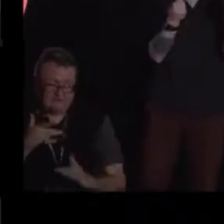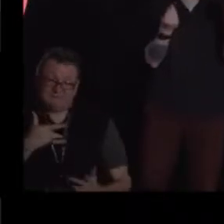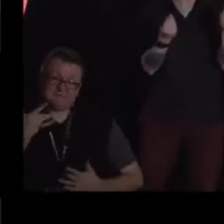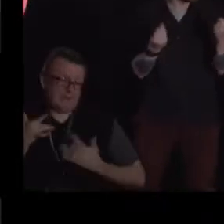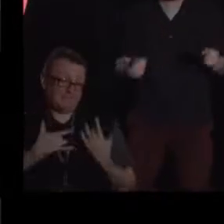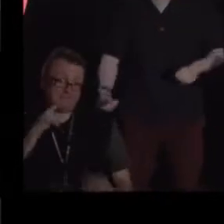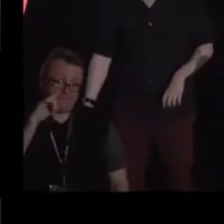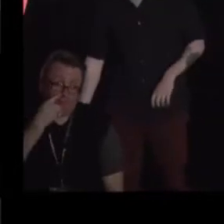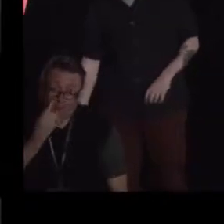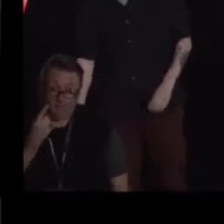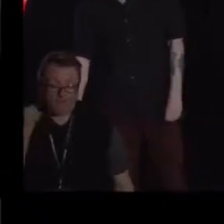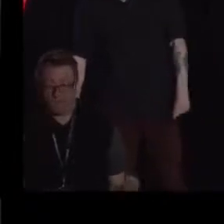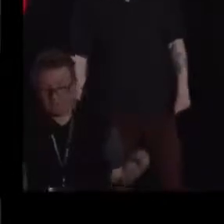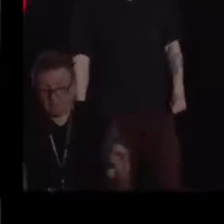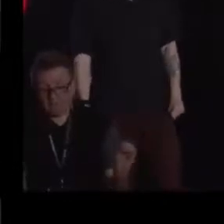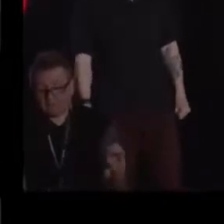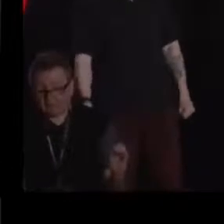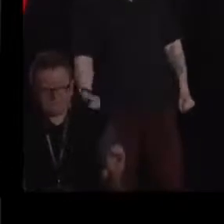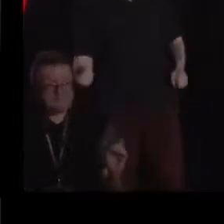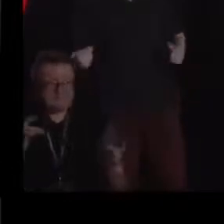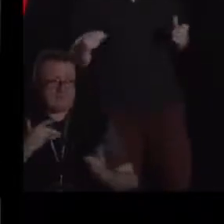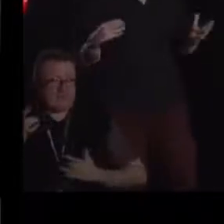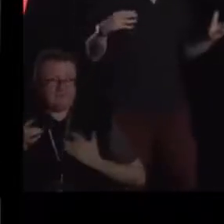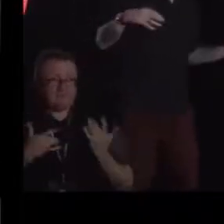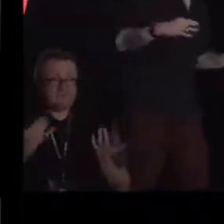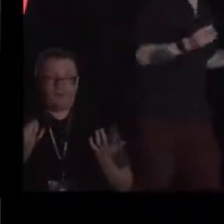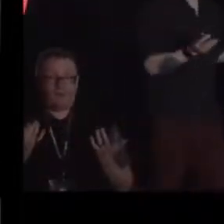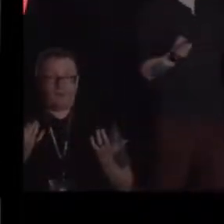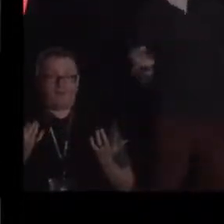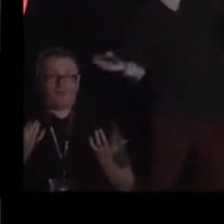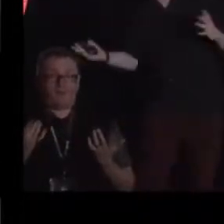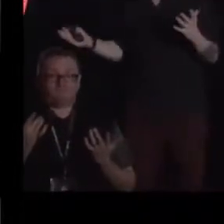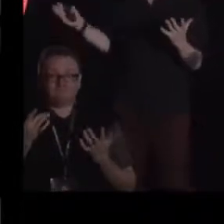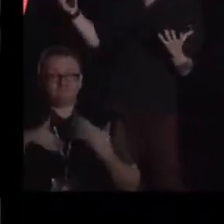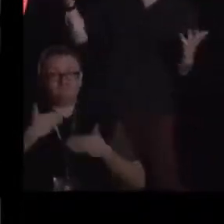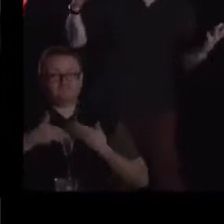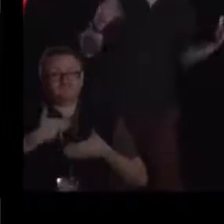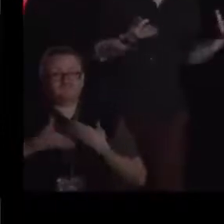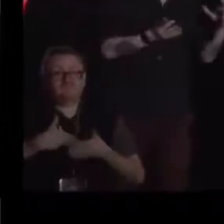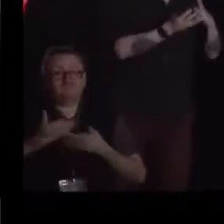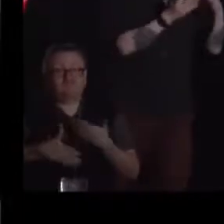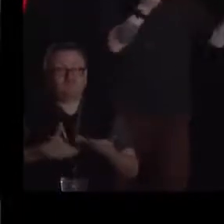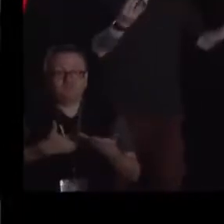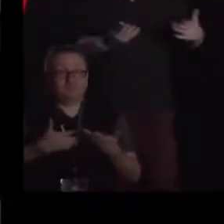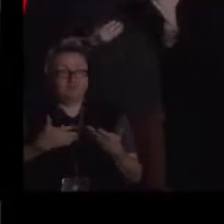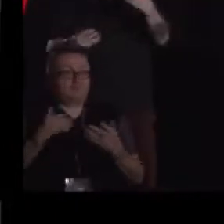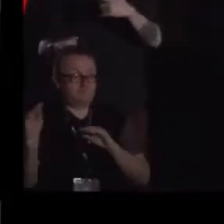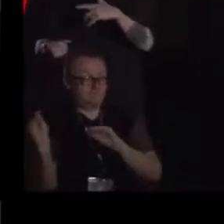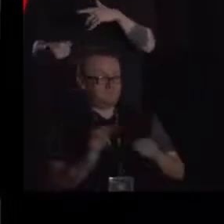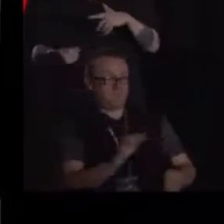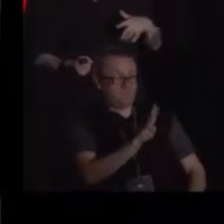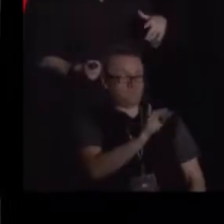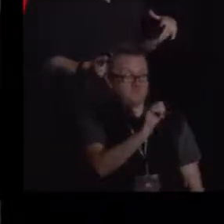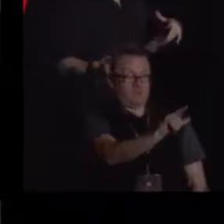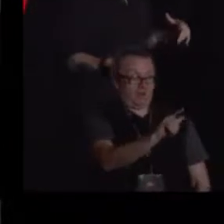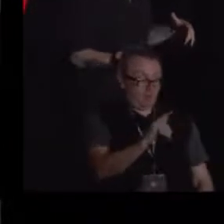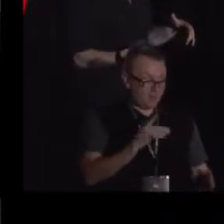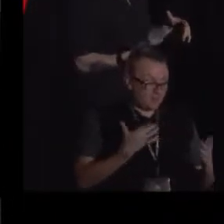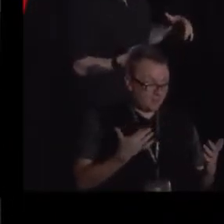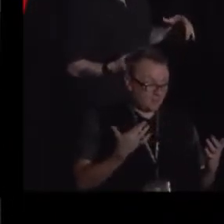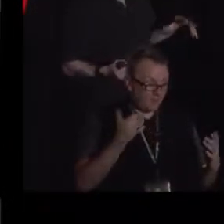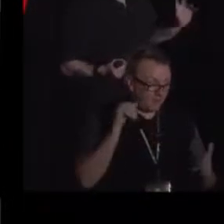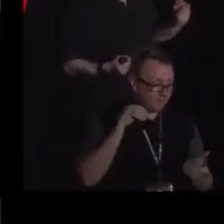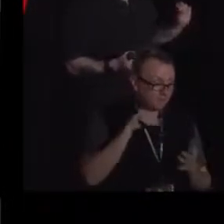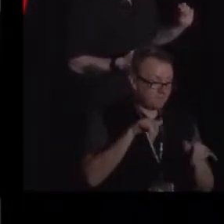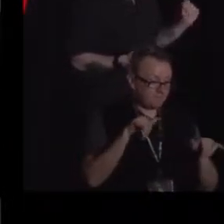an exciting city, didn't really have anything going. So for me to sort of bumble my way down and then fall to Bristol, a city that I loved,